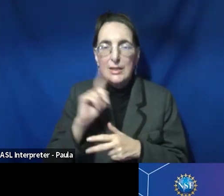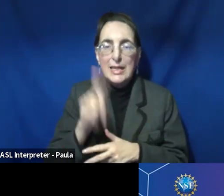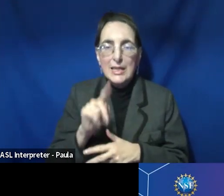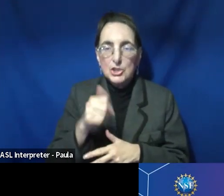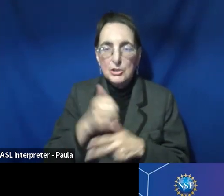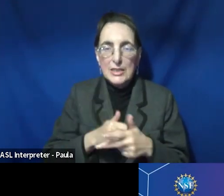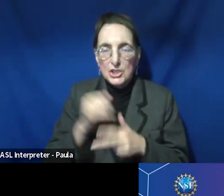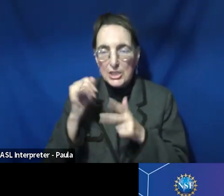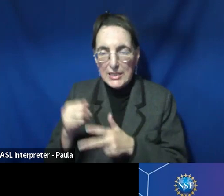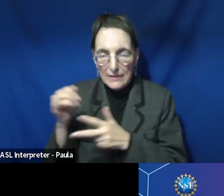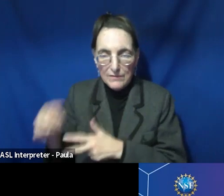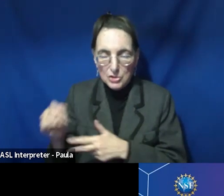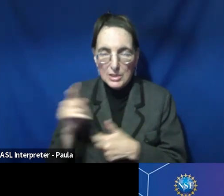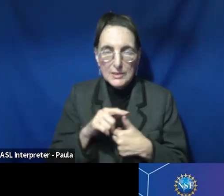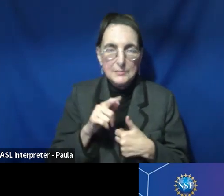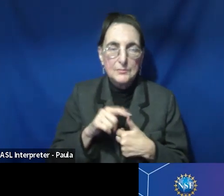is,